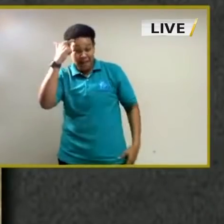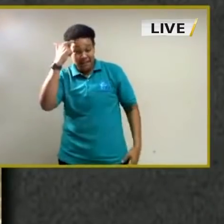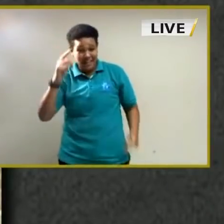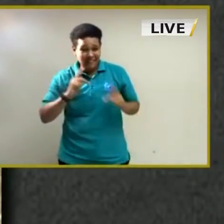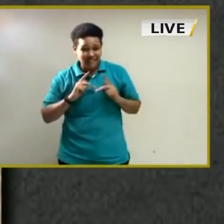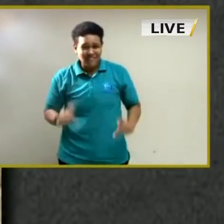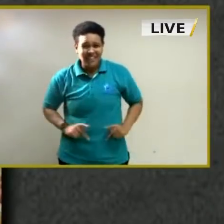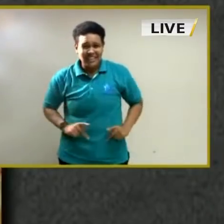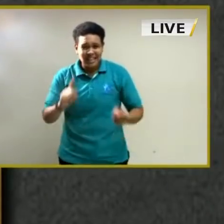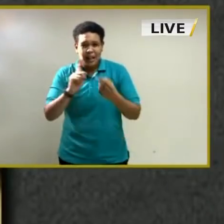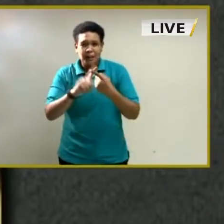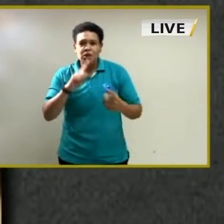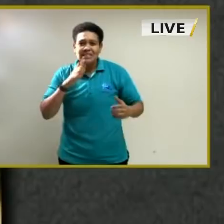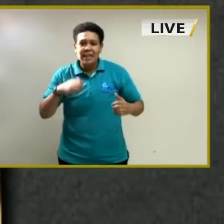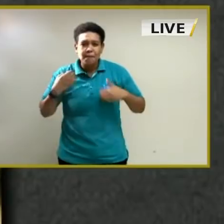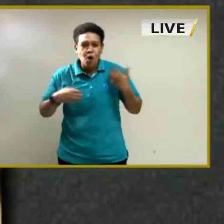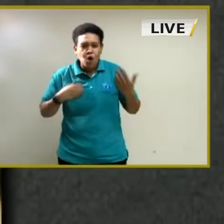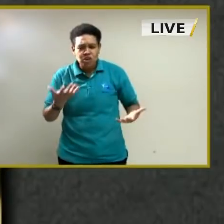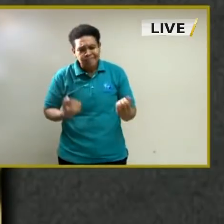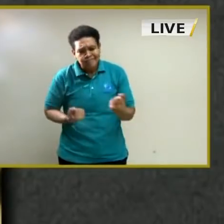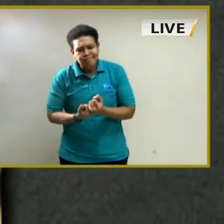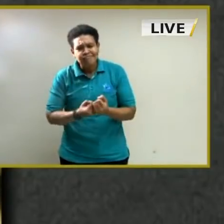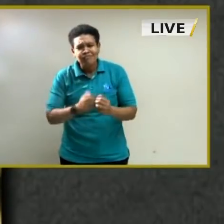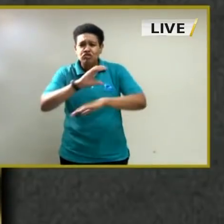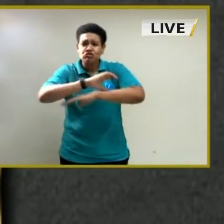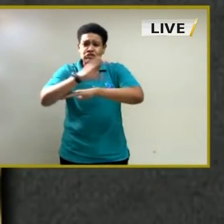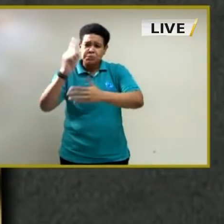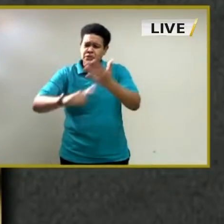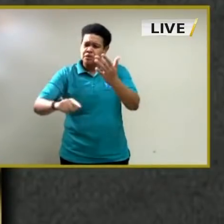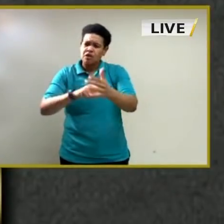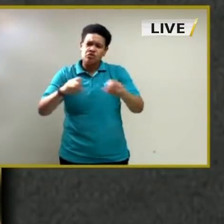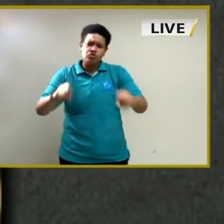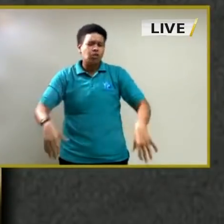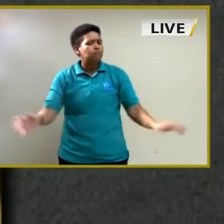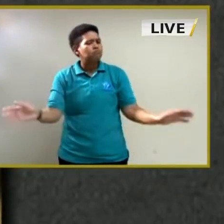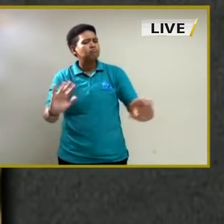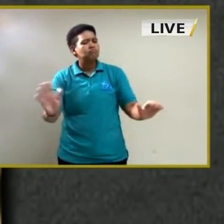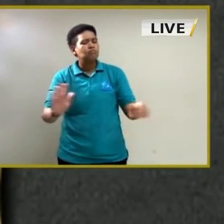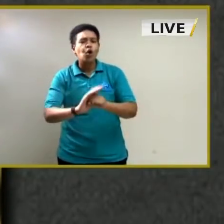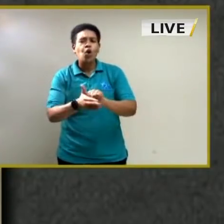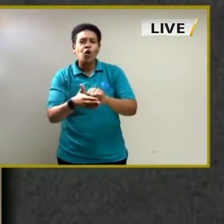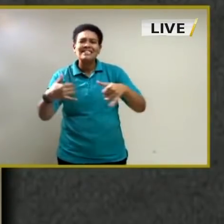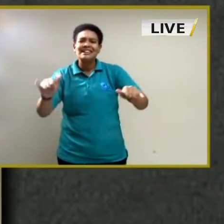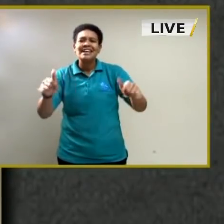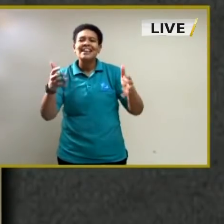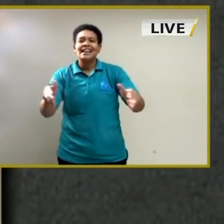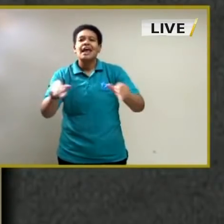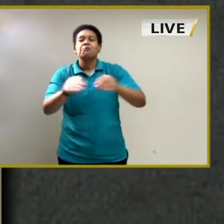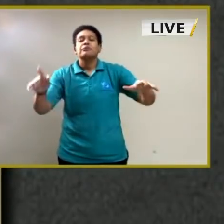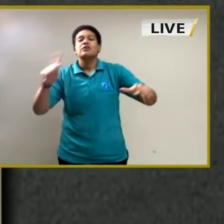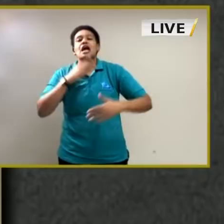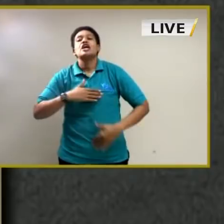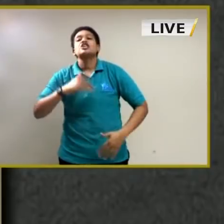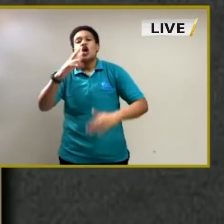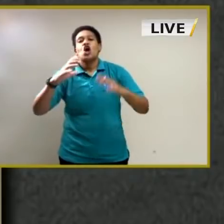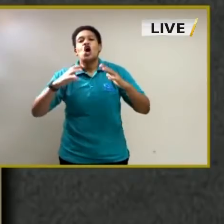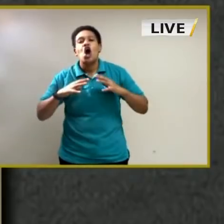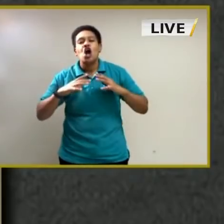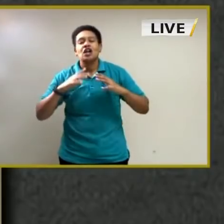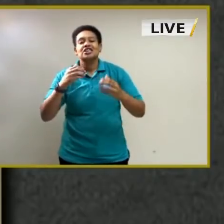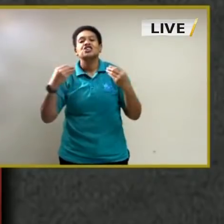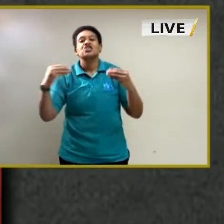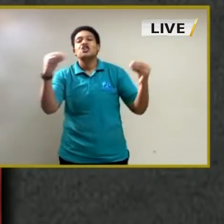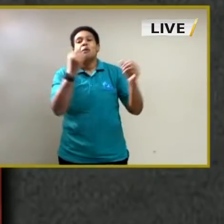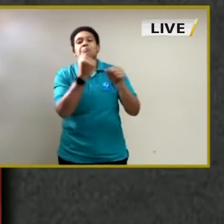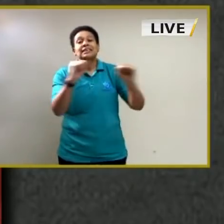physically, and emotionally. Christmas is not cancelled, but COVID-19 is still here. Enjoy your holidays, shop